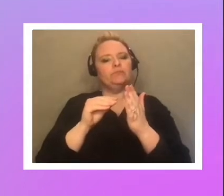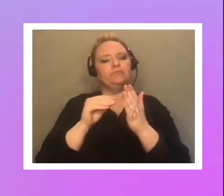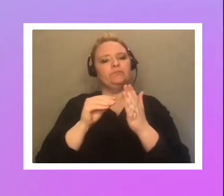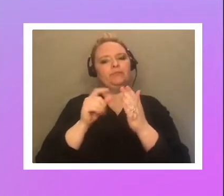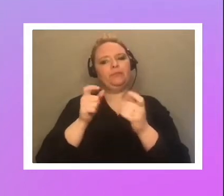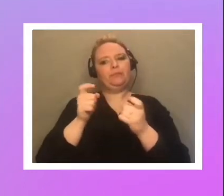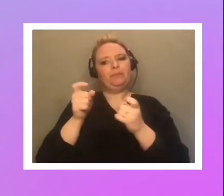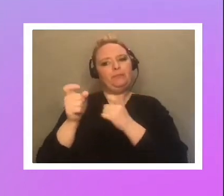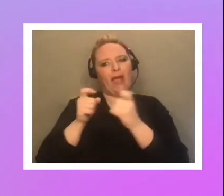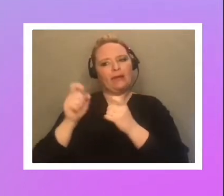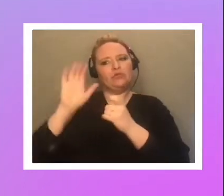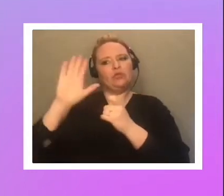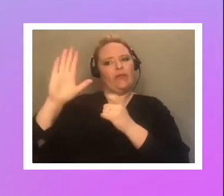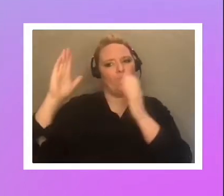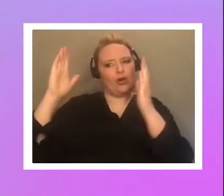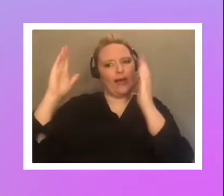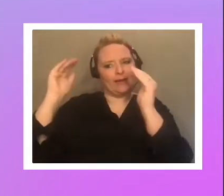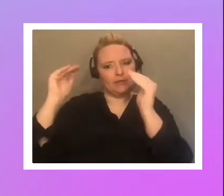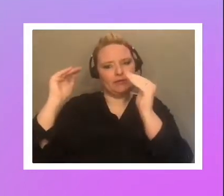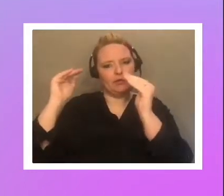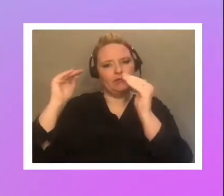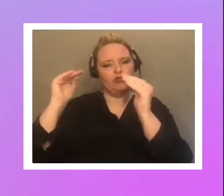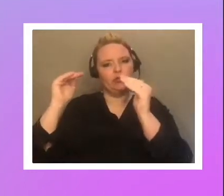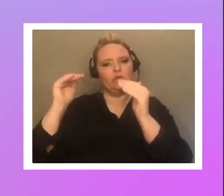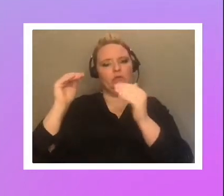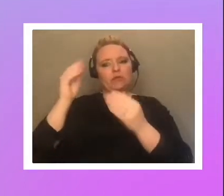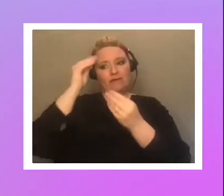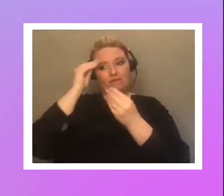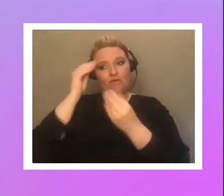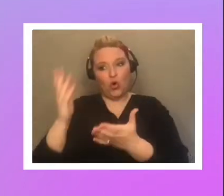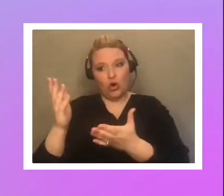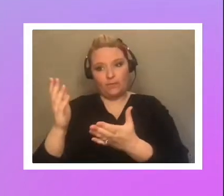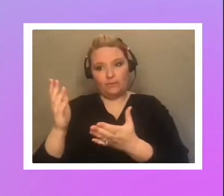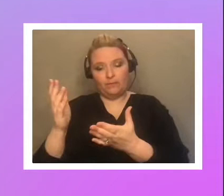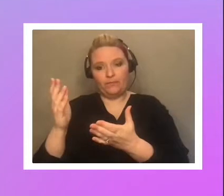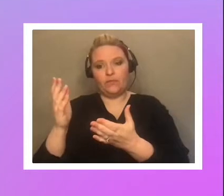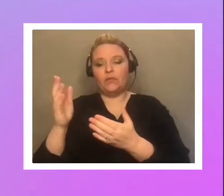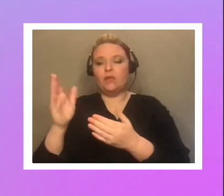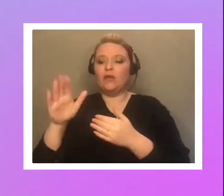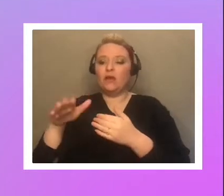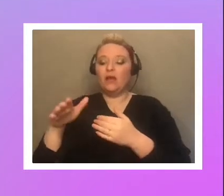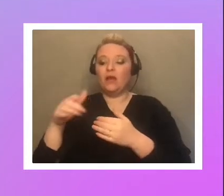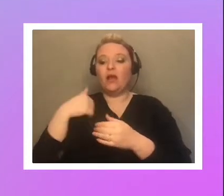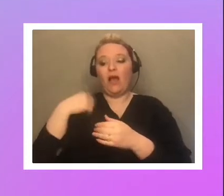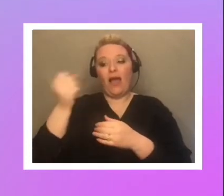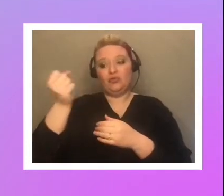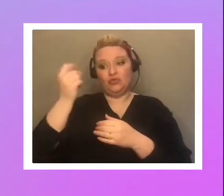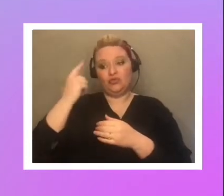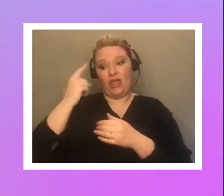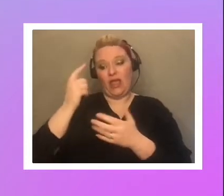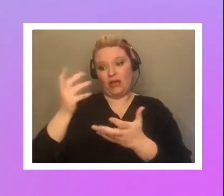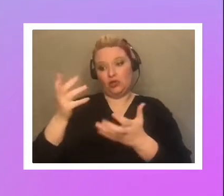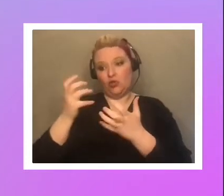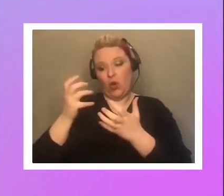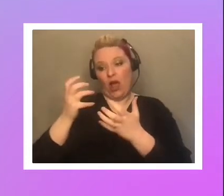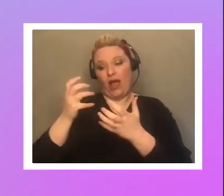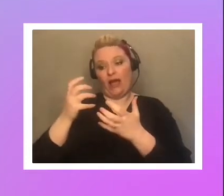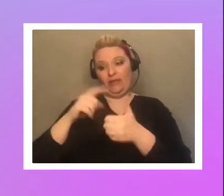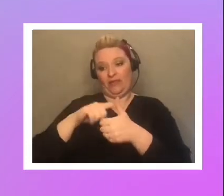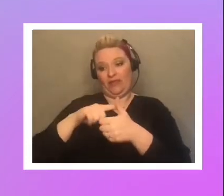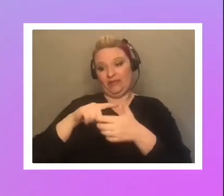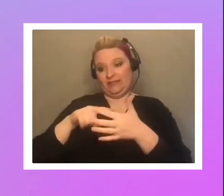their expectations and telling them, okay, I understand that you want to do